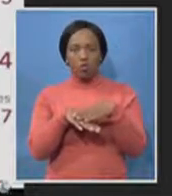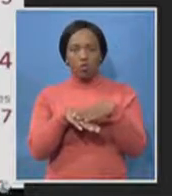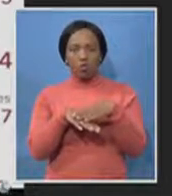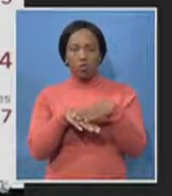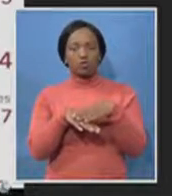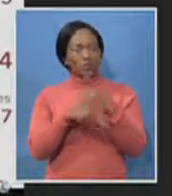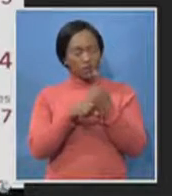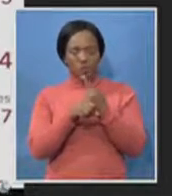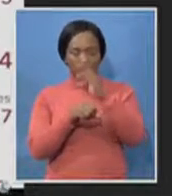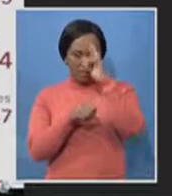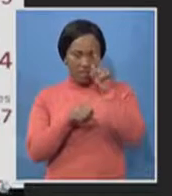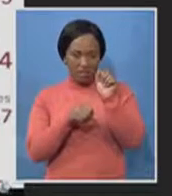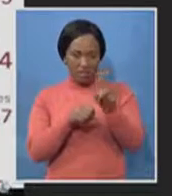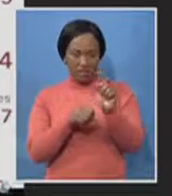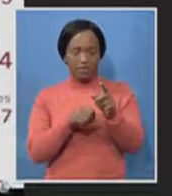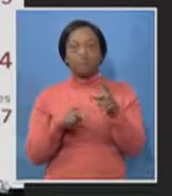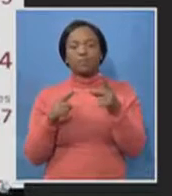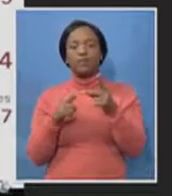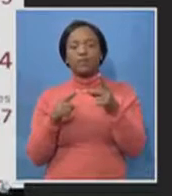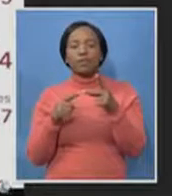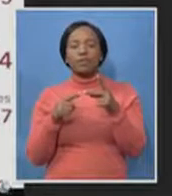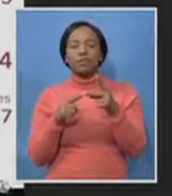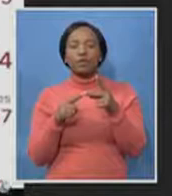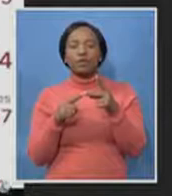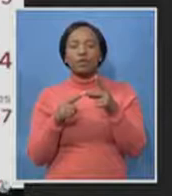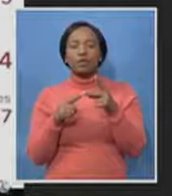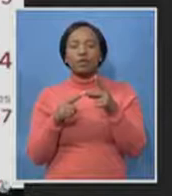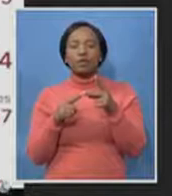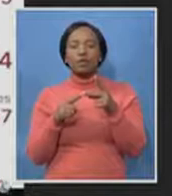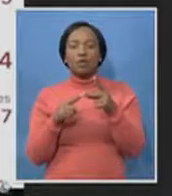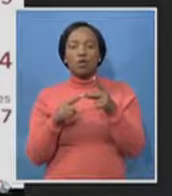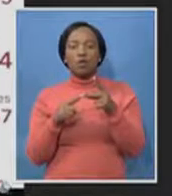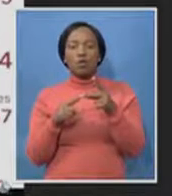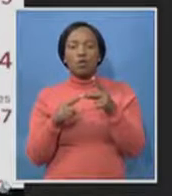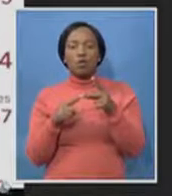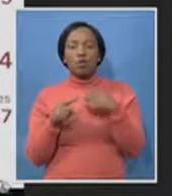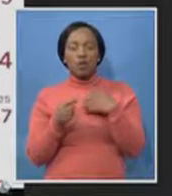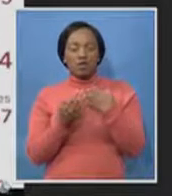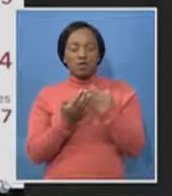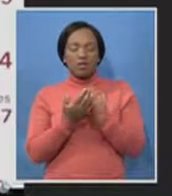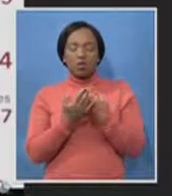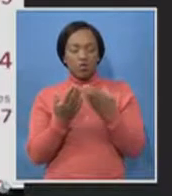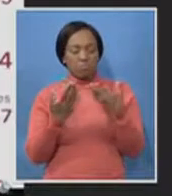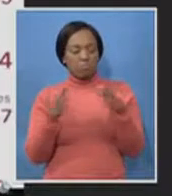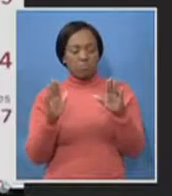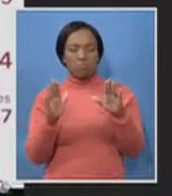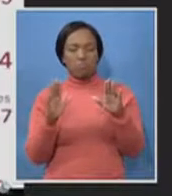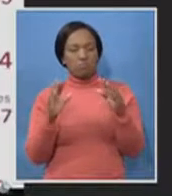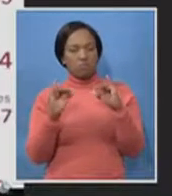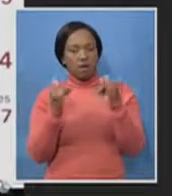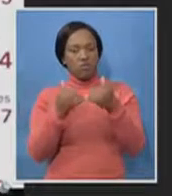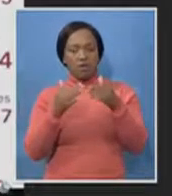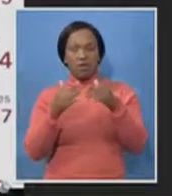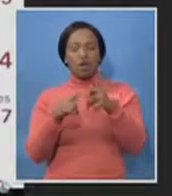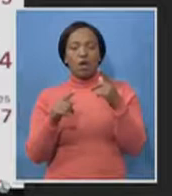that as we unlock our economy and people move around, you will see the increase in infections. The most important